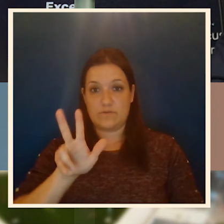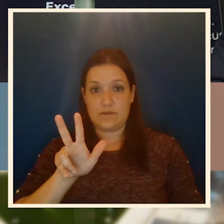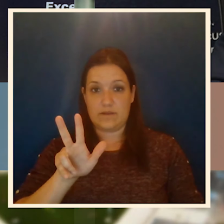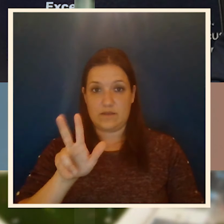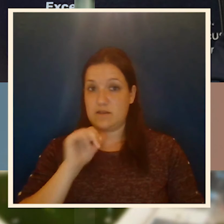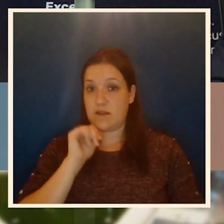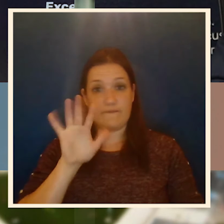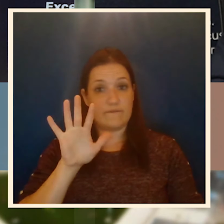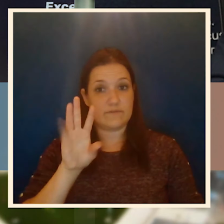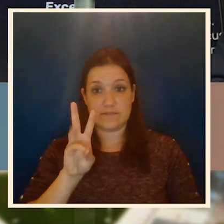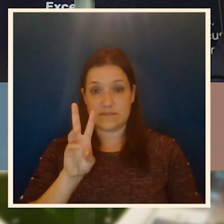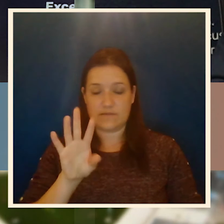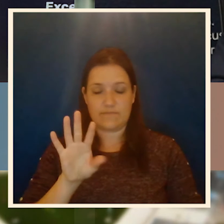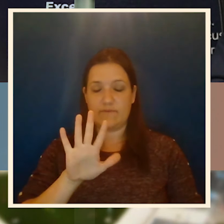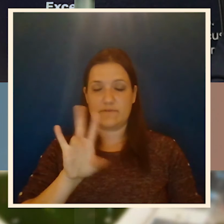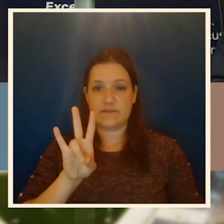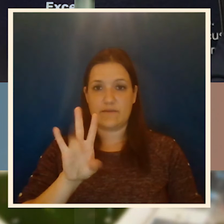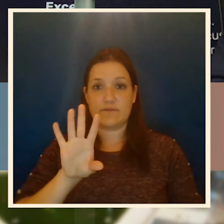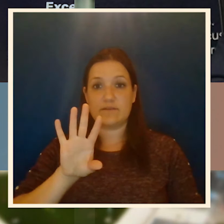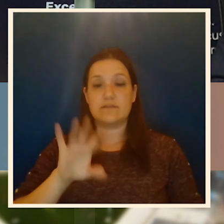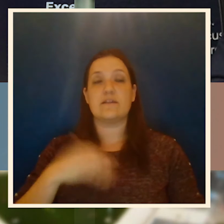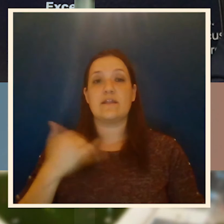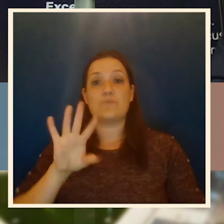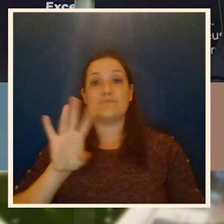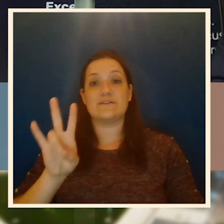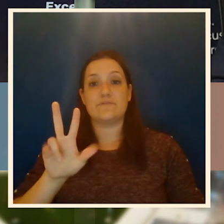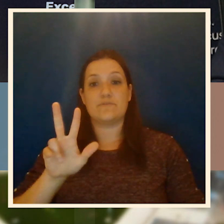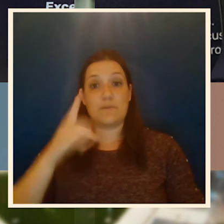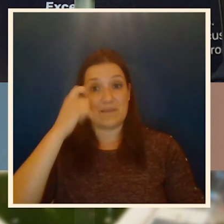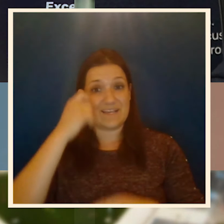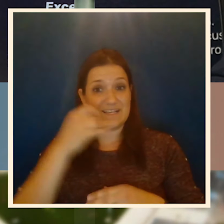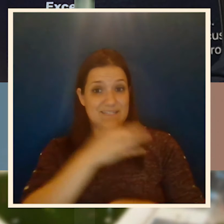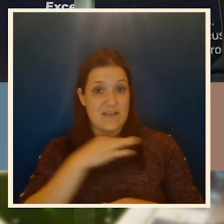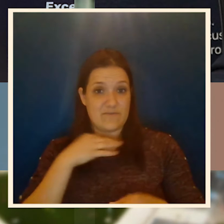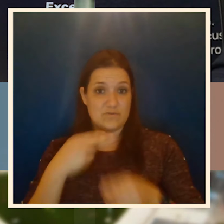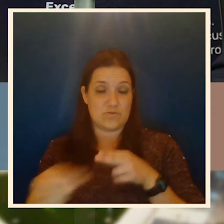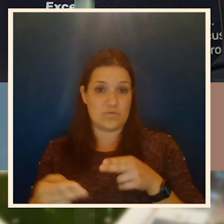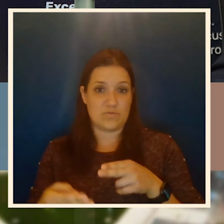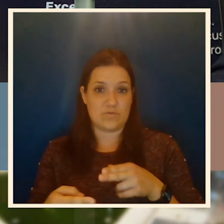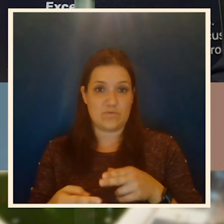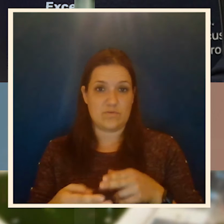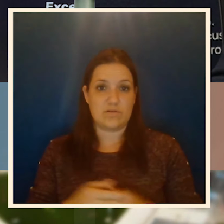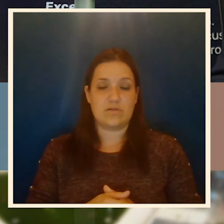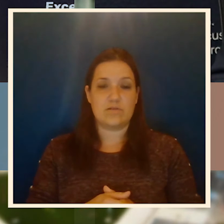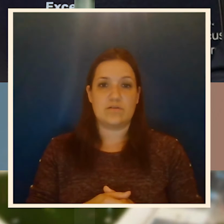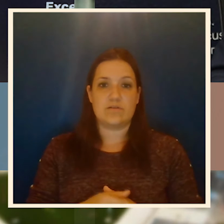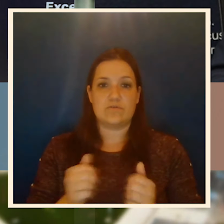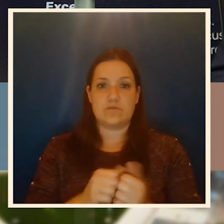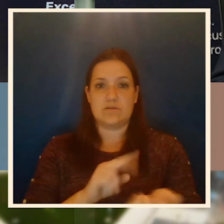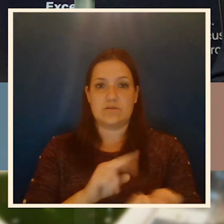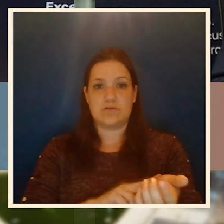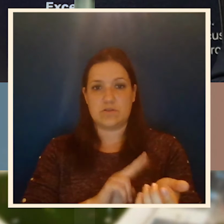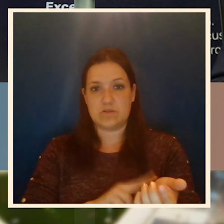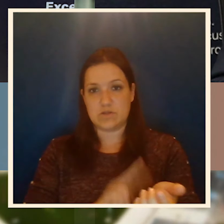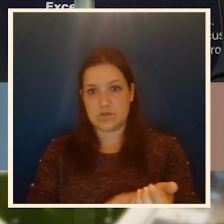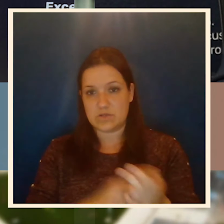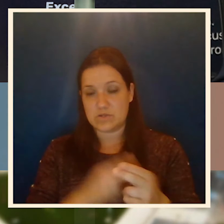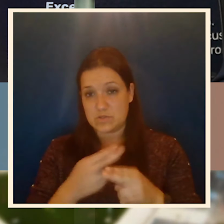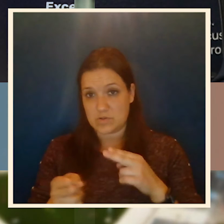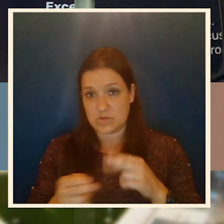not 57. So we, because of staffing shortages, and this isn't on the physician side, this is really on the nursing